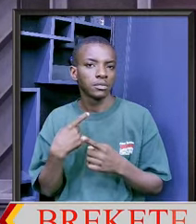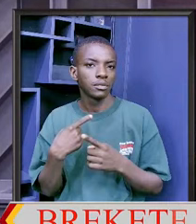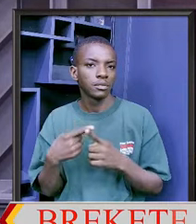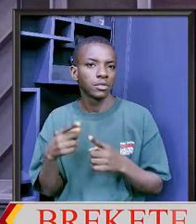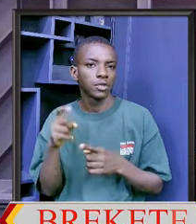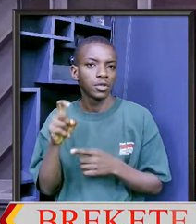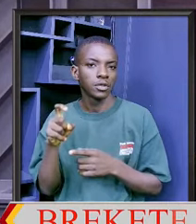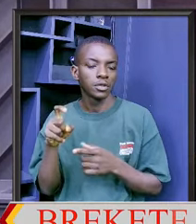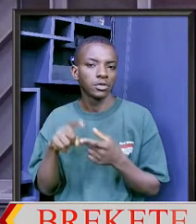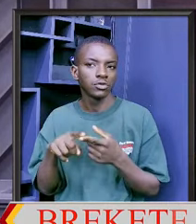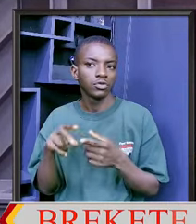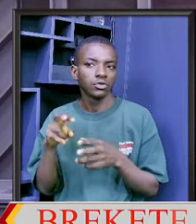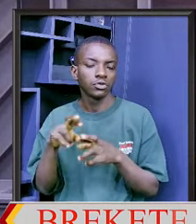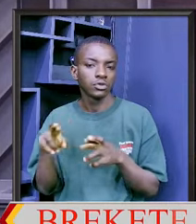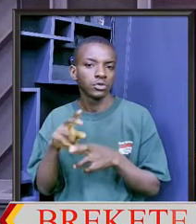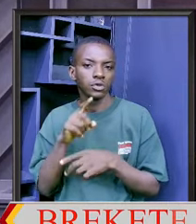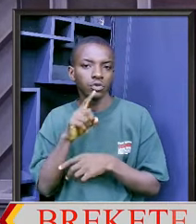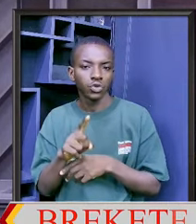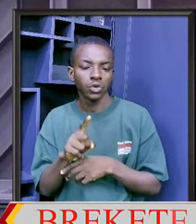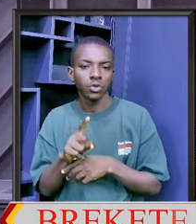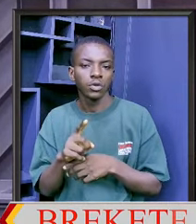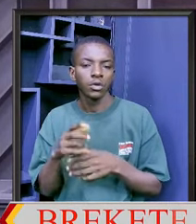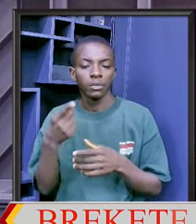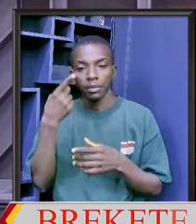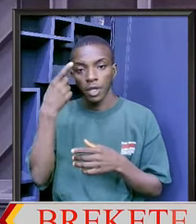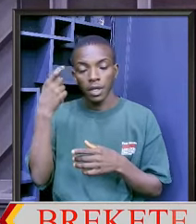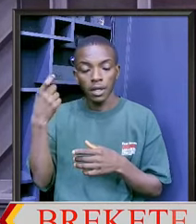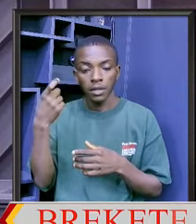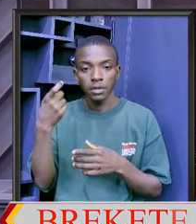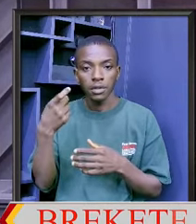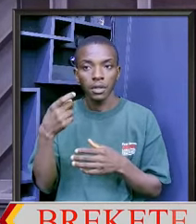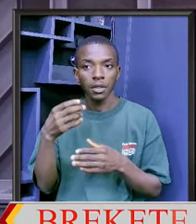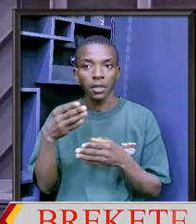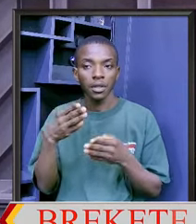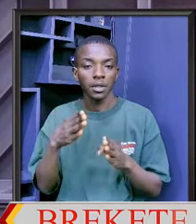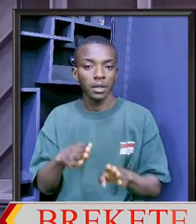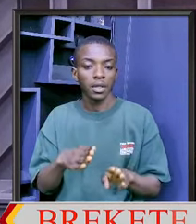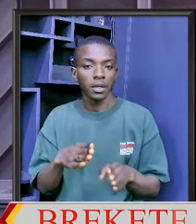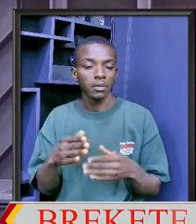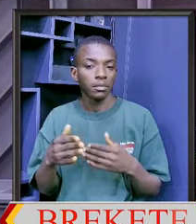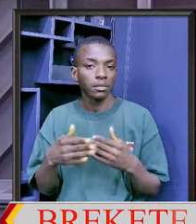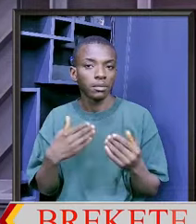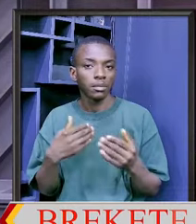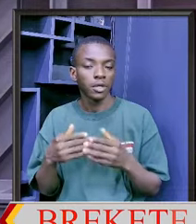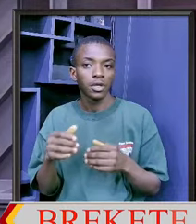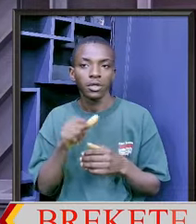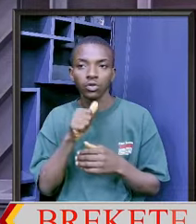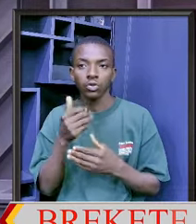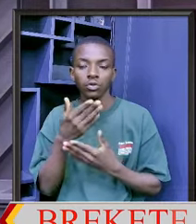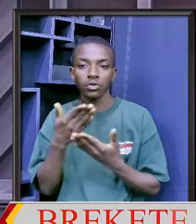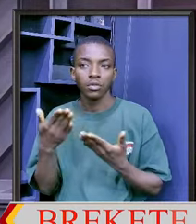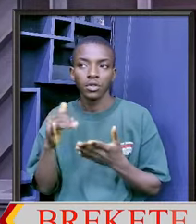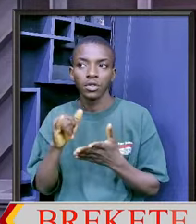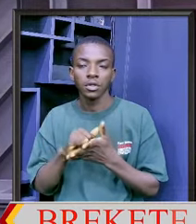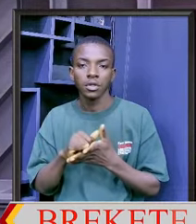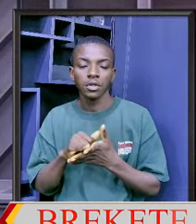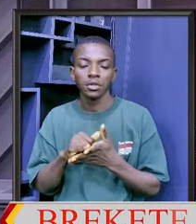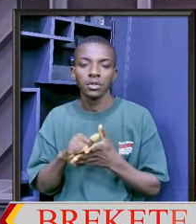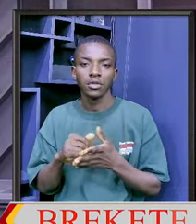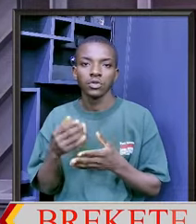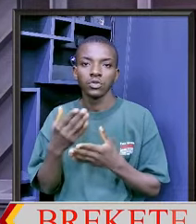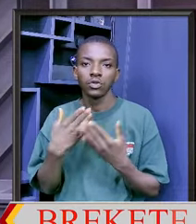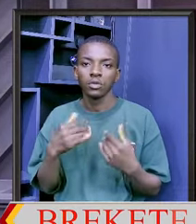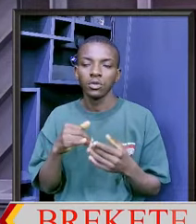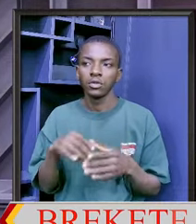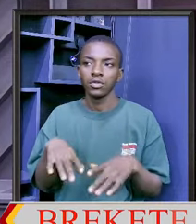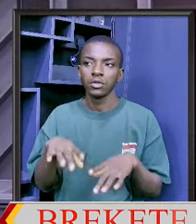I needed to verify to be sure, because death matter. No, it'll be something where somebody